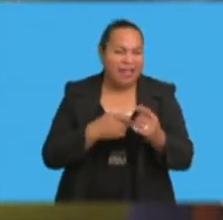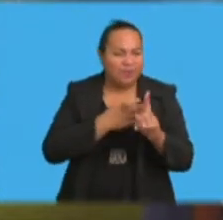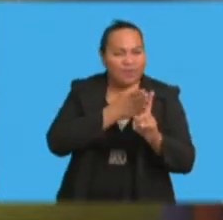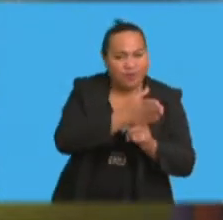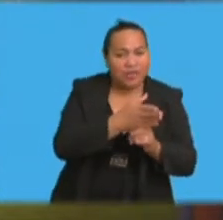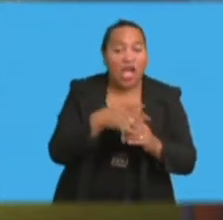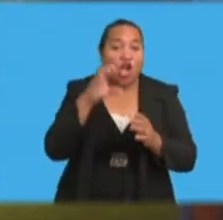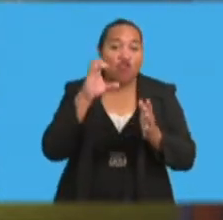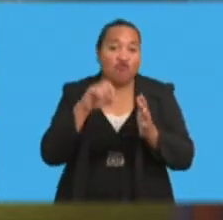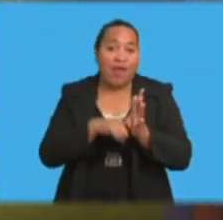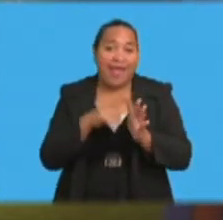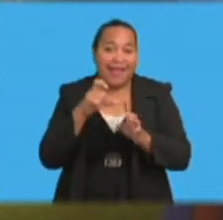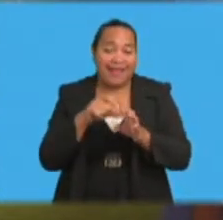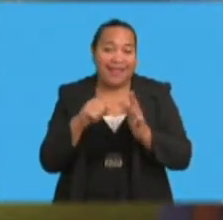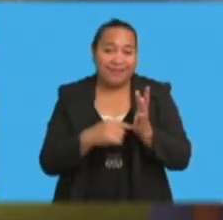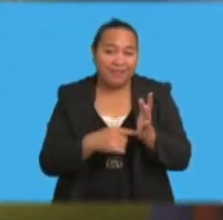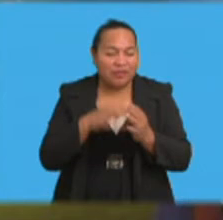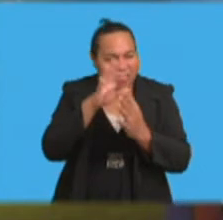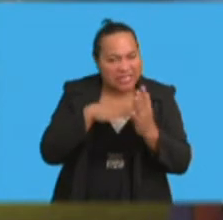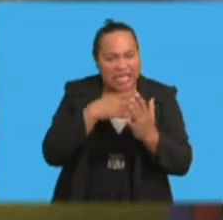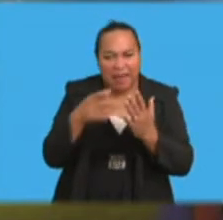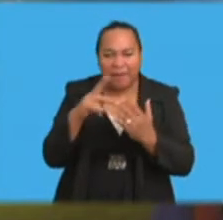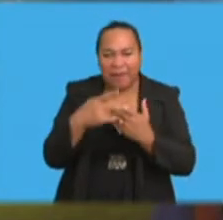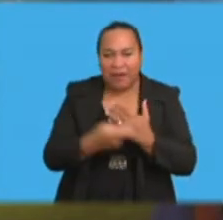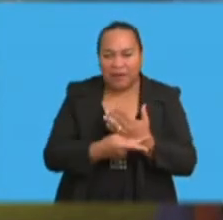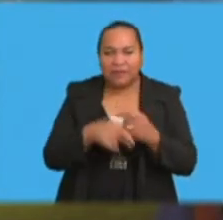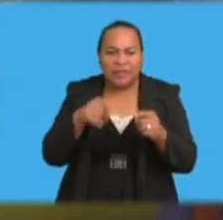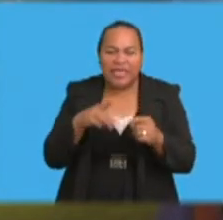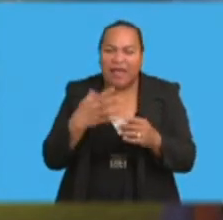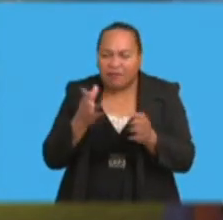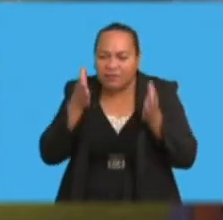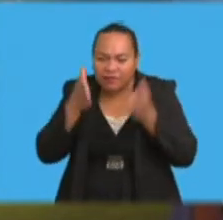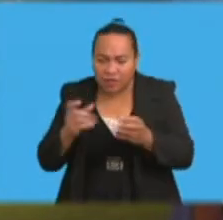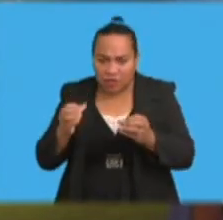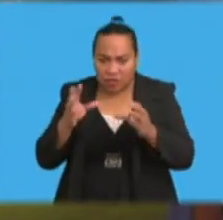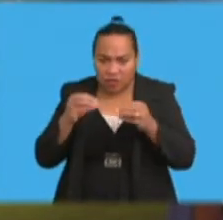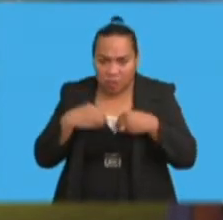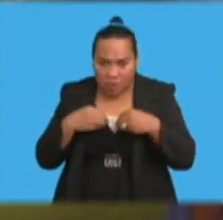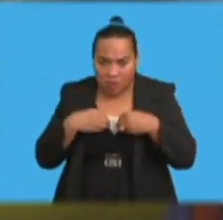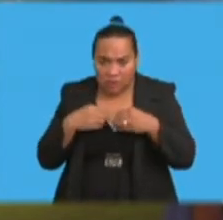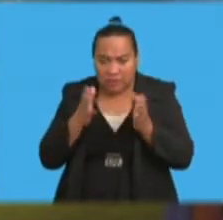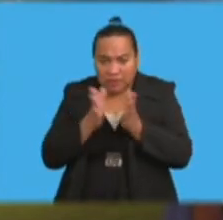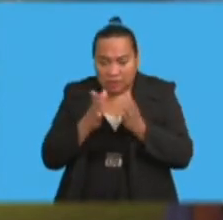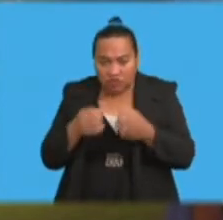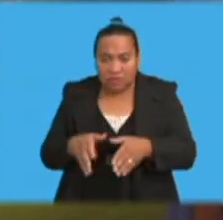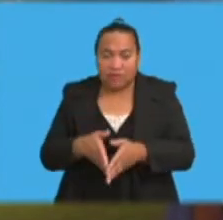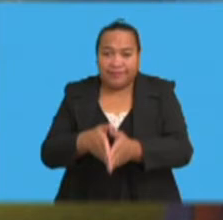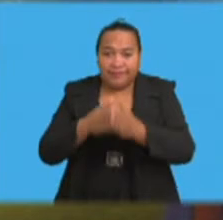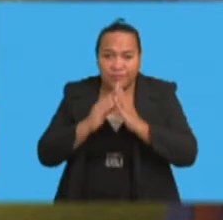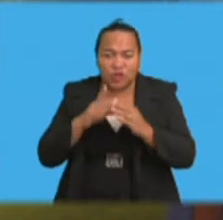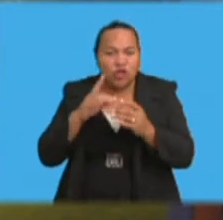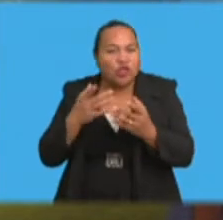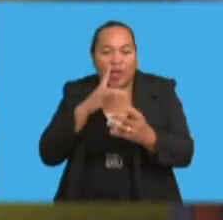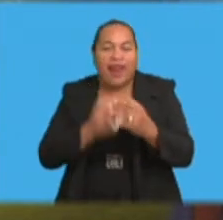The RBF, Madam Speaker, also administers the government's Small Medium Enterprise Credit Guarantee Scheme to assist with the